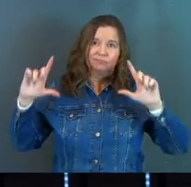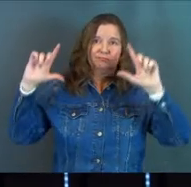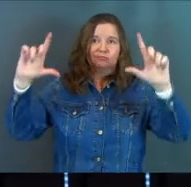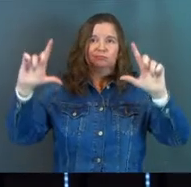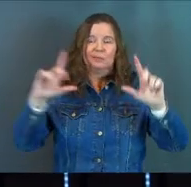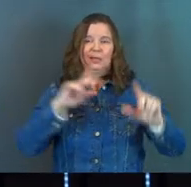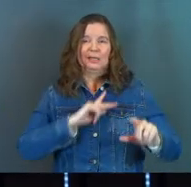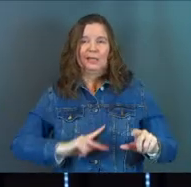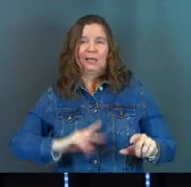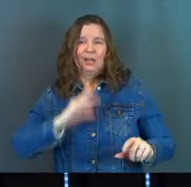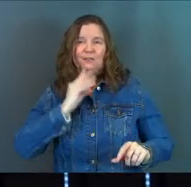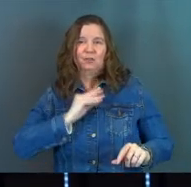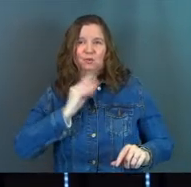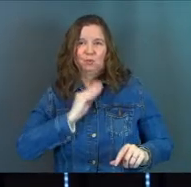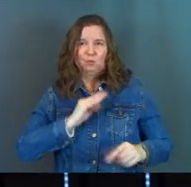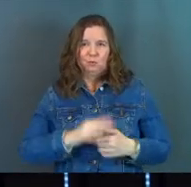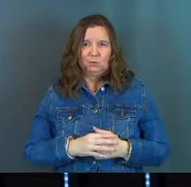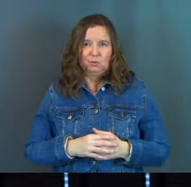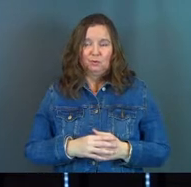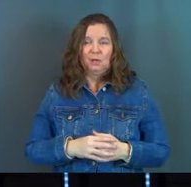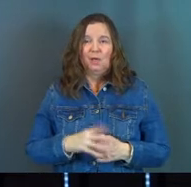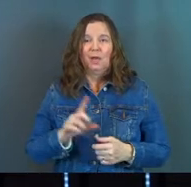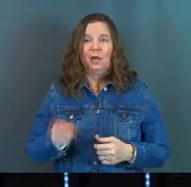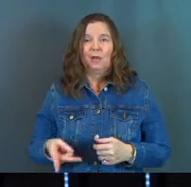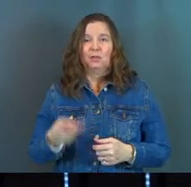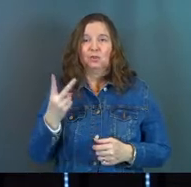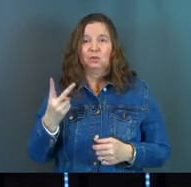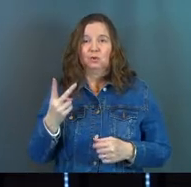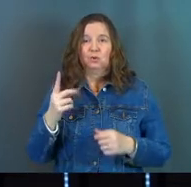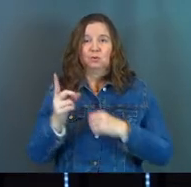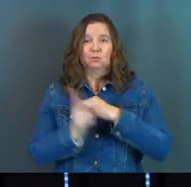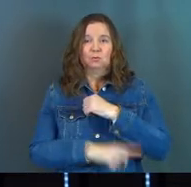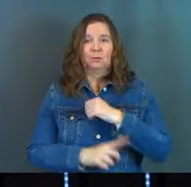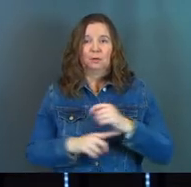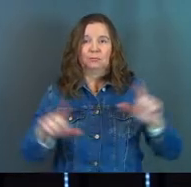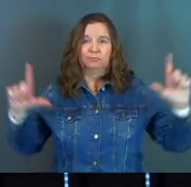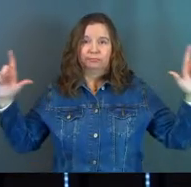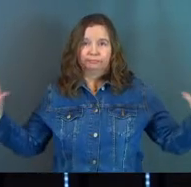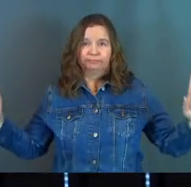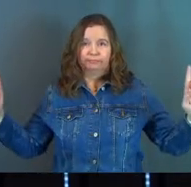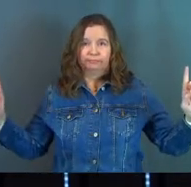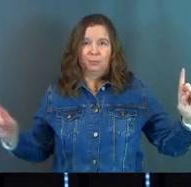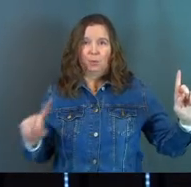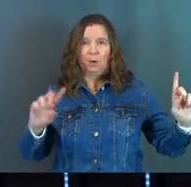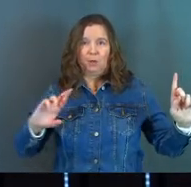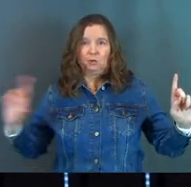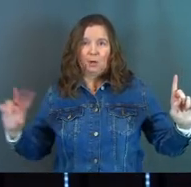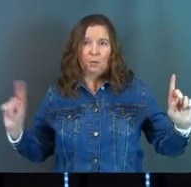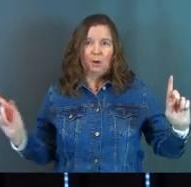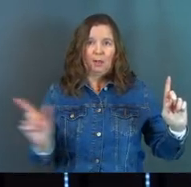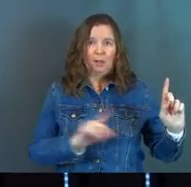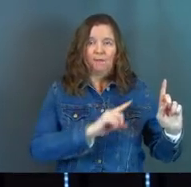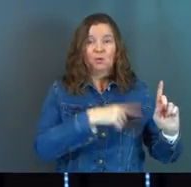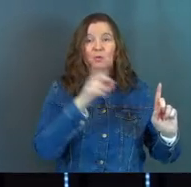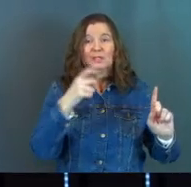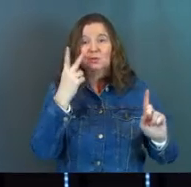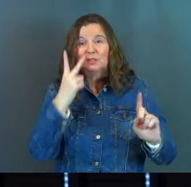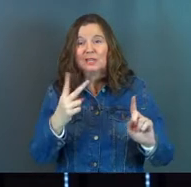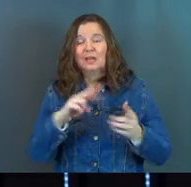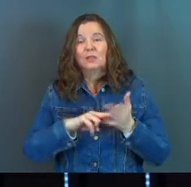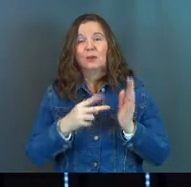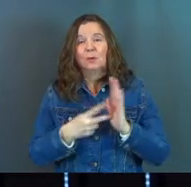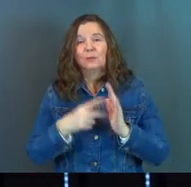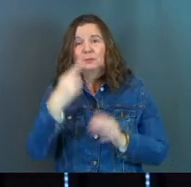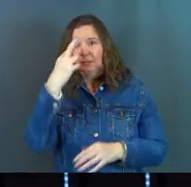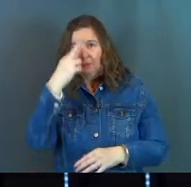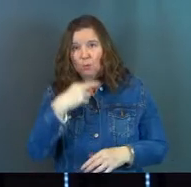read, "The King of the Jews." And two revolutionaries were crucified with him, one on his right and one on his left. You need to see the purpose of